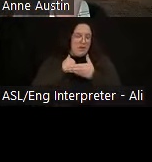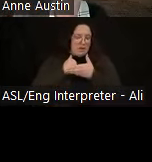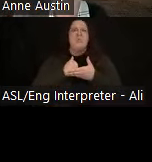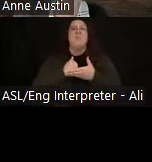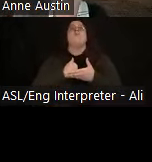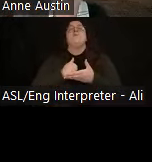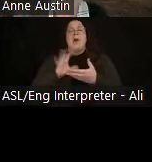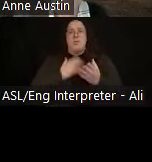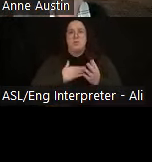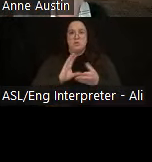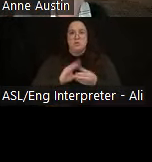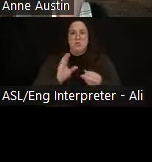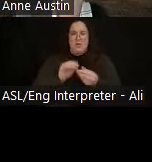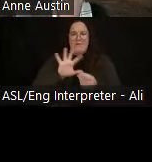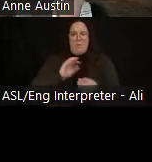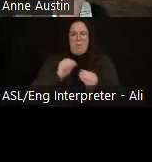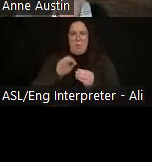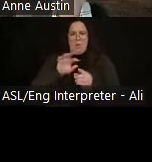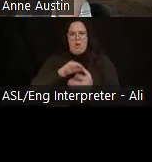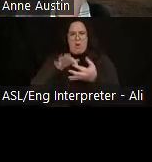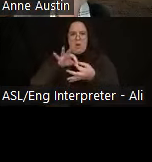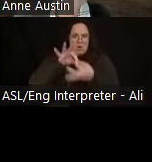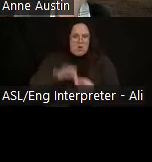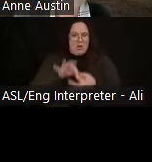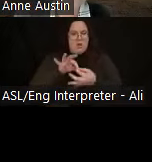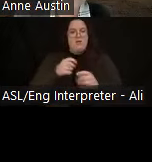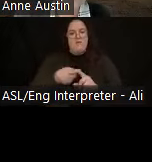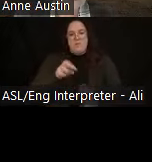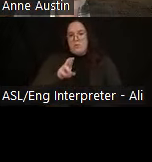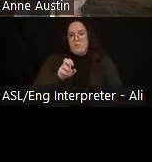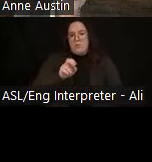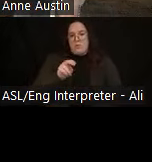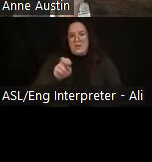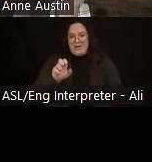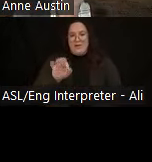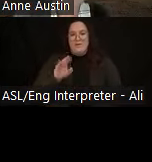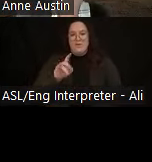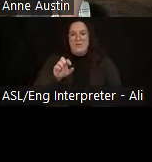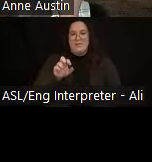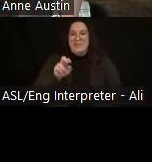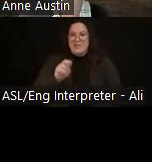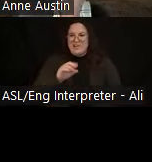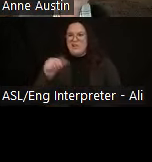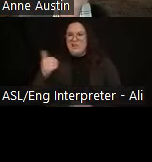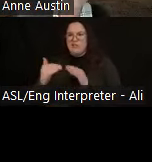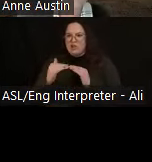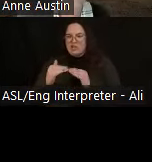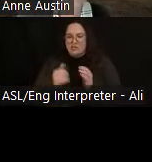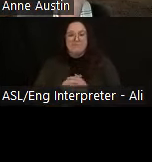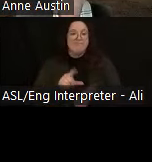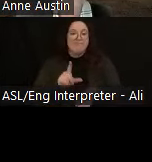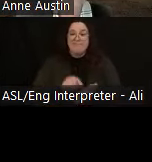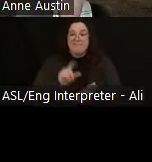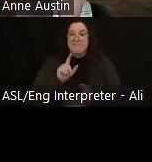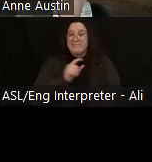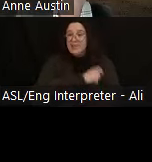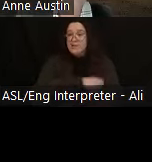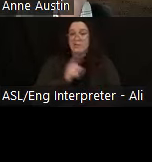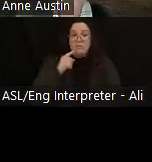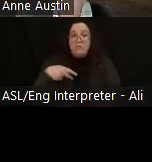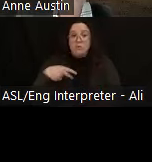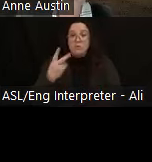narrative around tattooing by Renee Friedman and colleagues. She discovered and published tattoos on two mummified remains